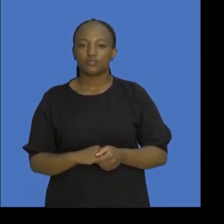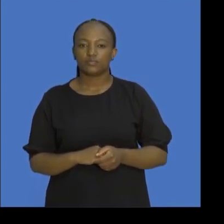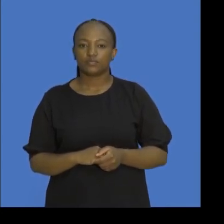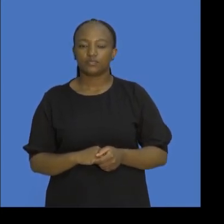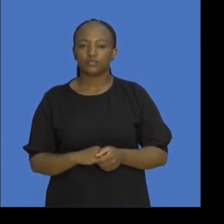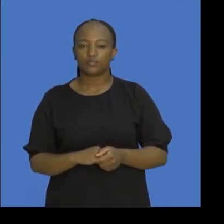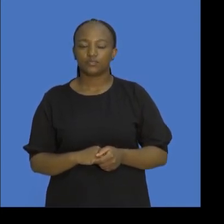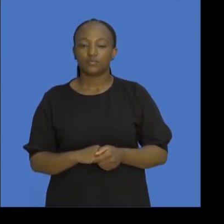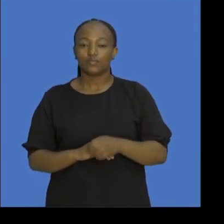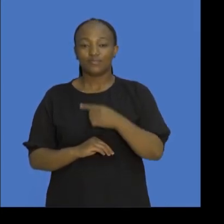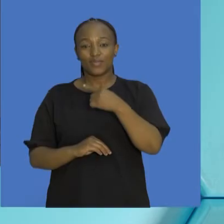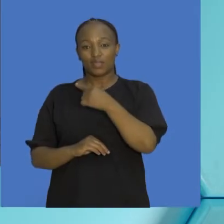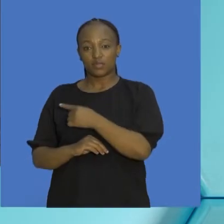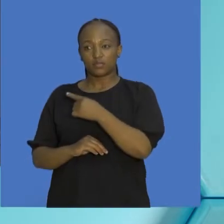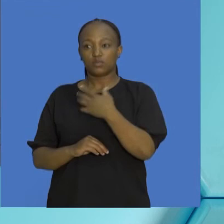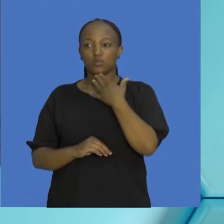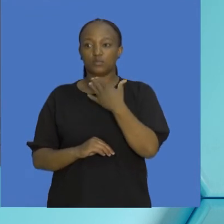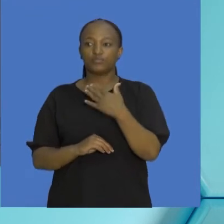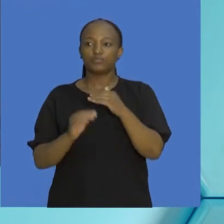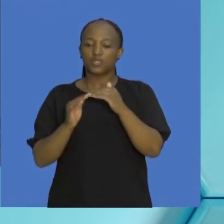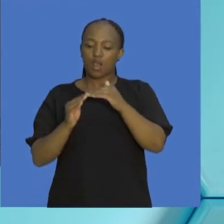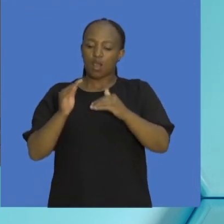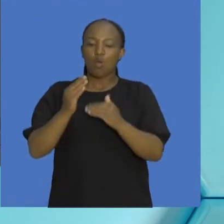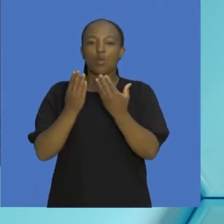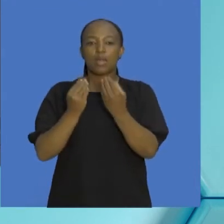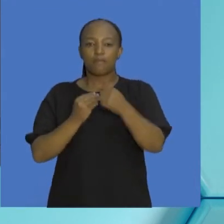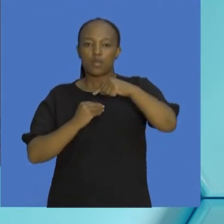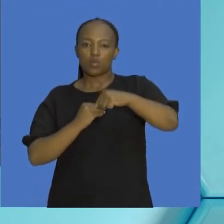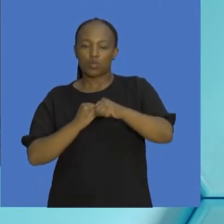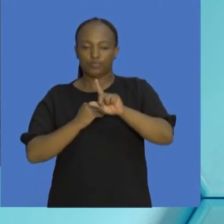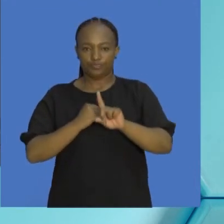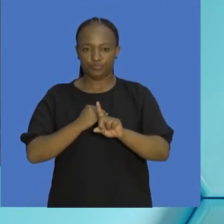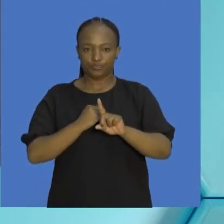So quartiles, we're going to look at a lower quartile.